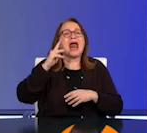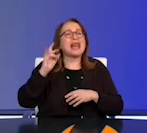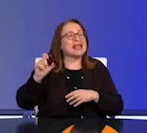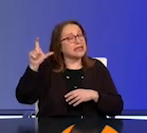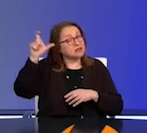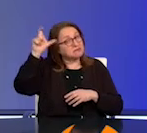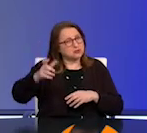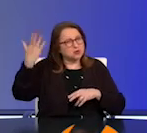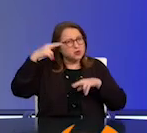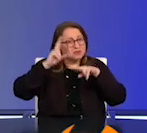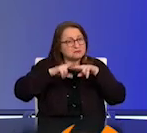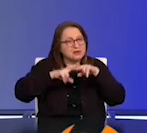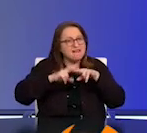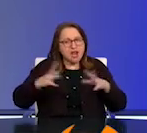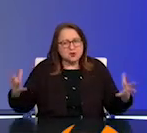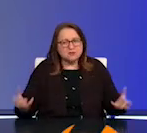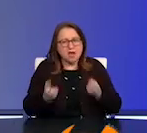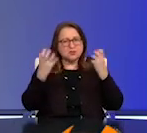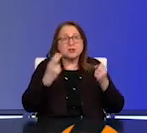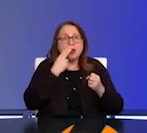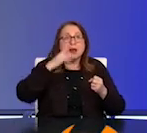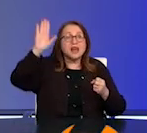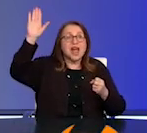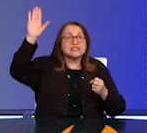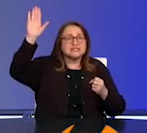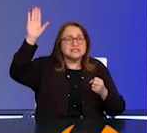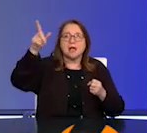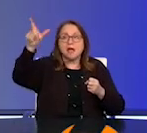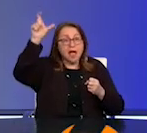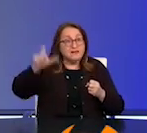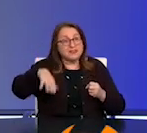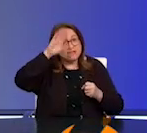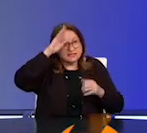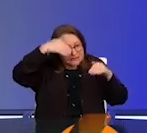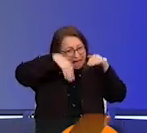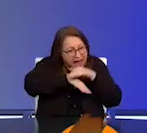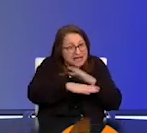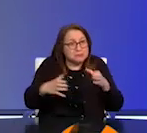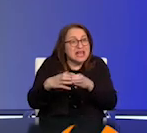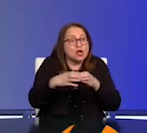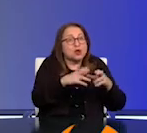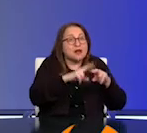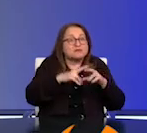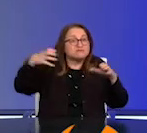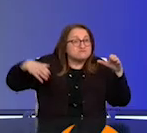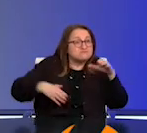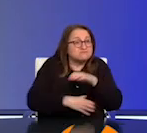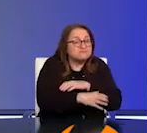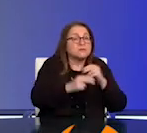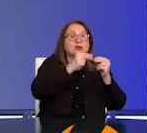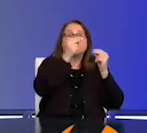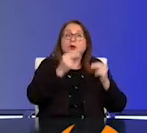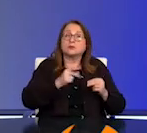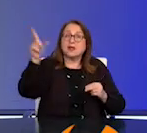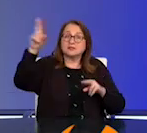sheltered a Jewish family, an act for which in Israel she is counted as righteous among the